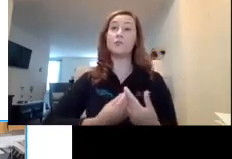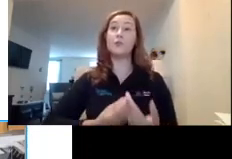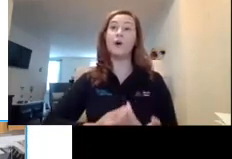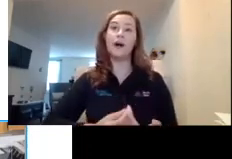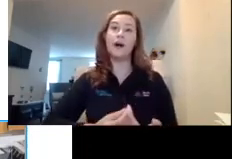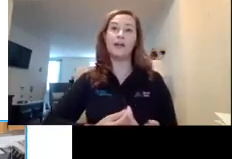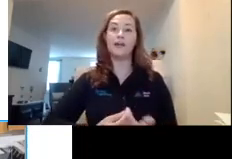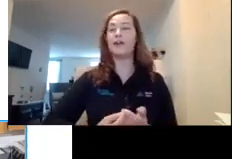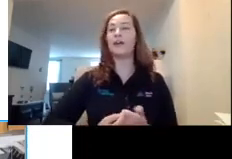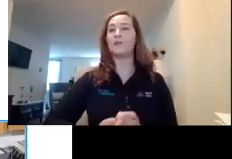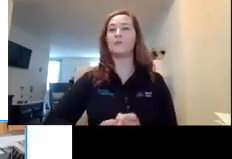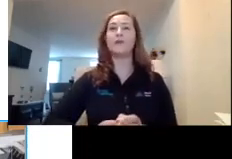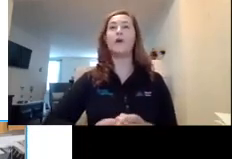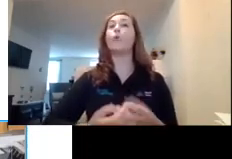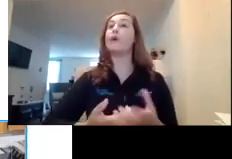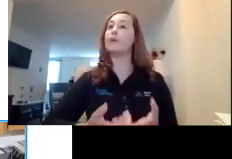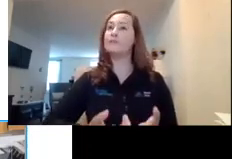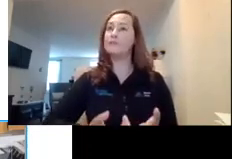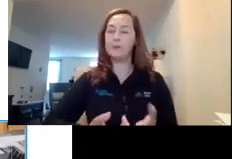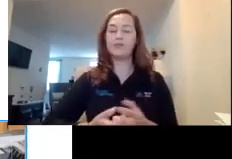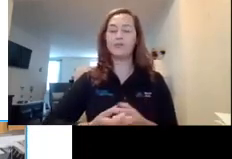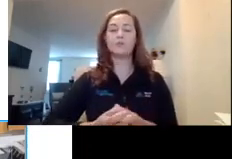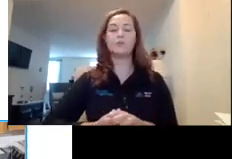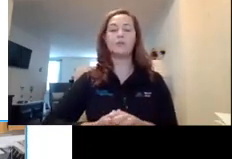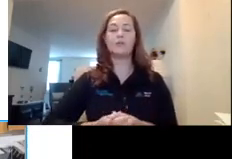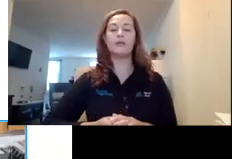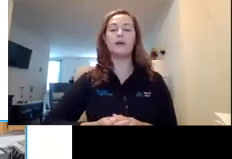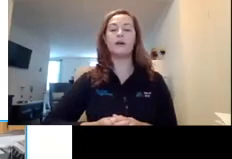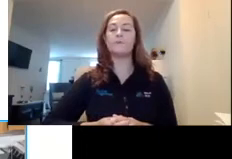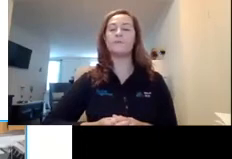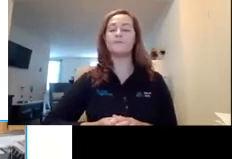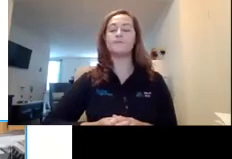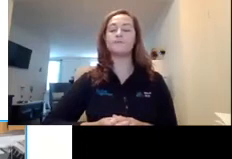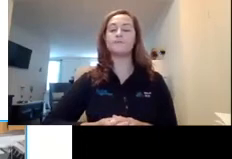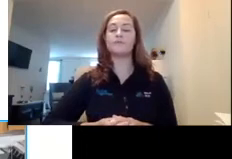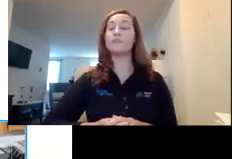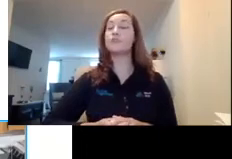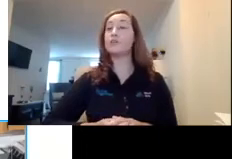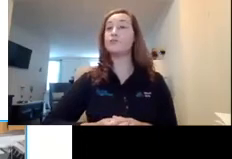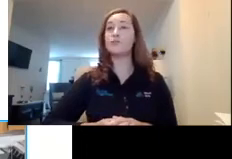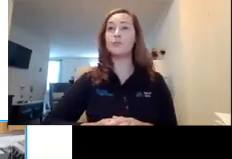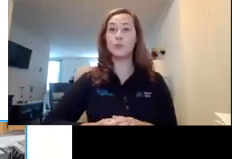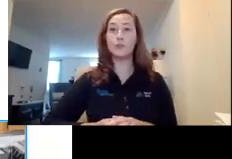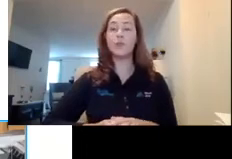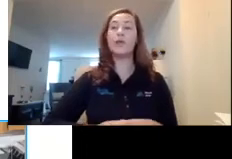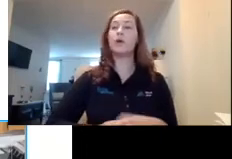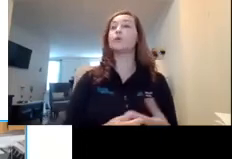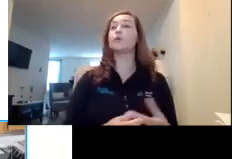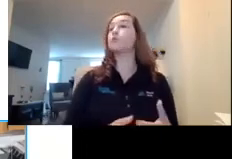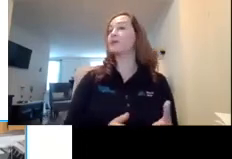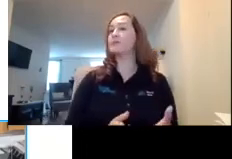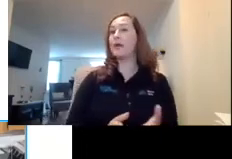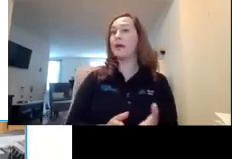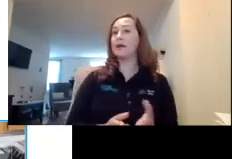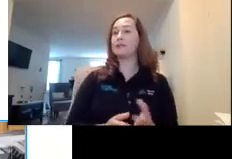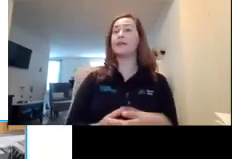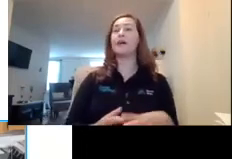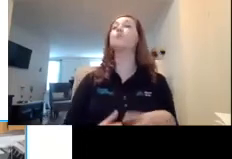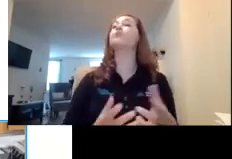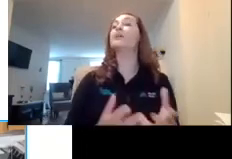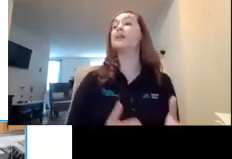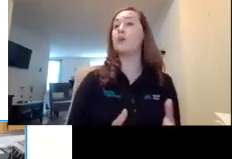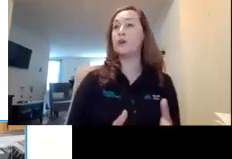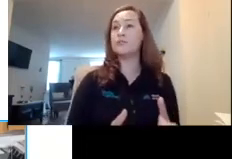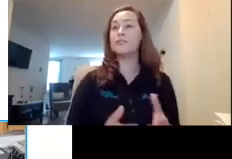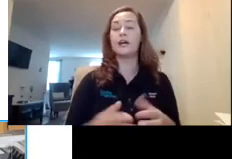understood why and where patients were being transfer to, what to expect, how